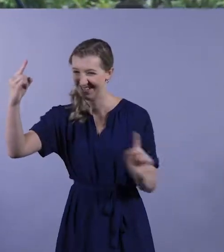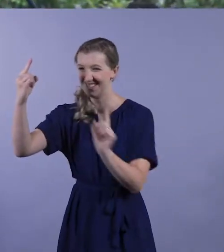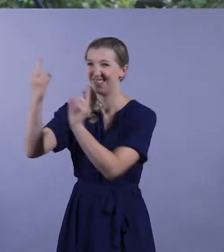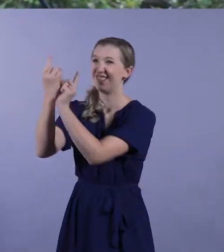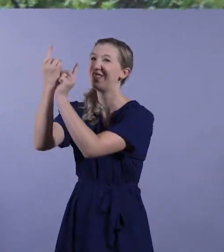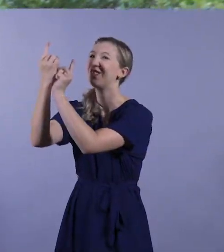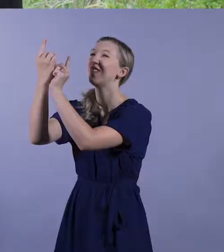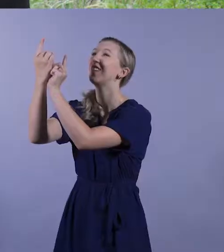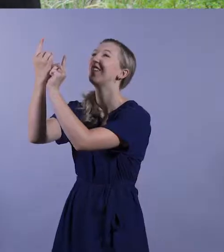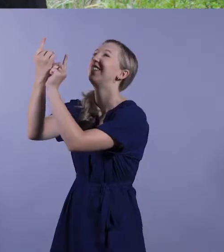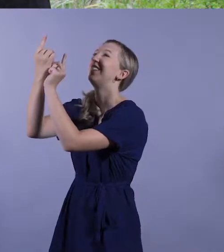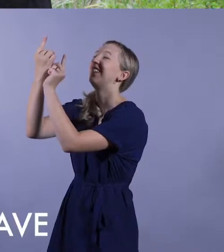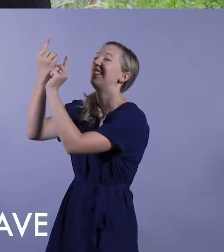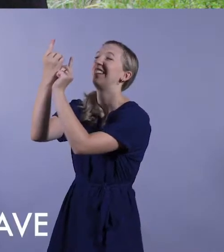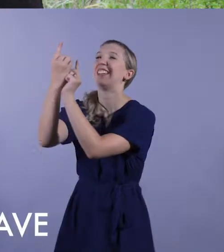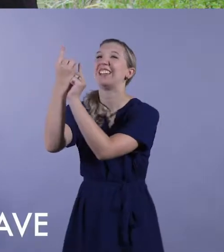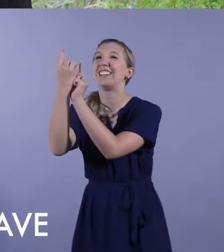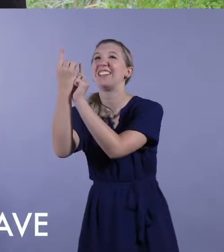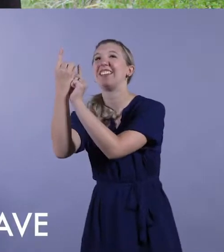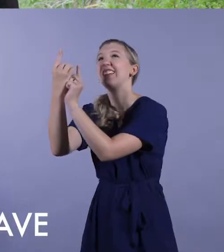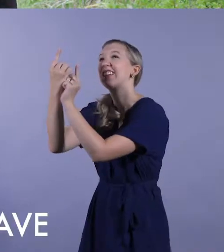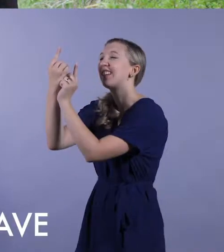till I met